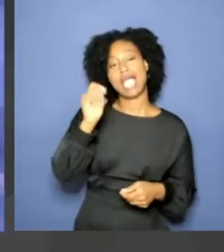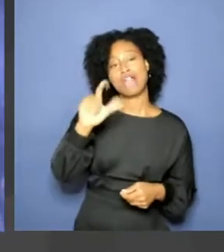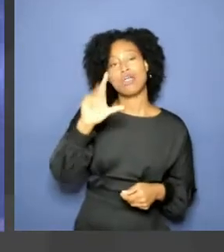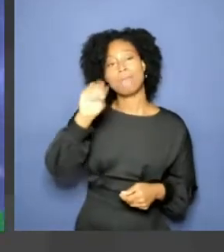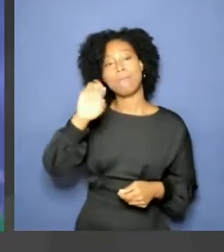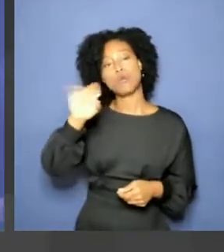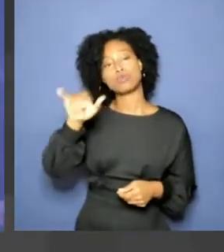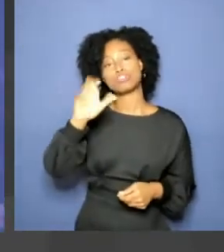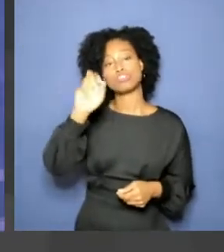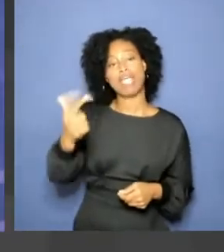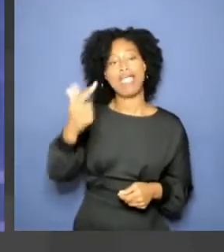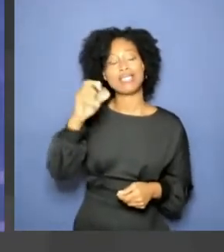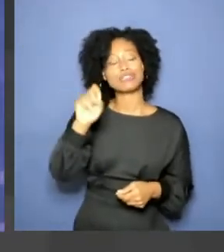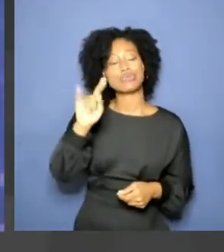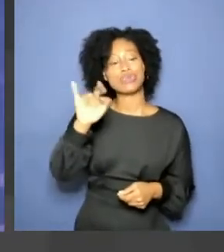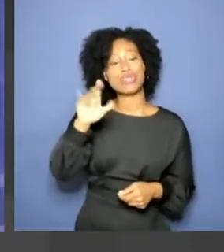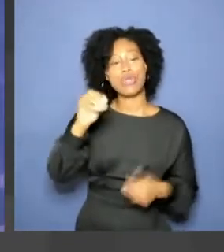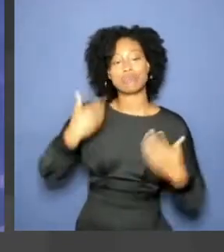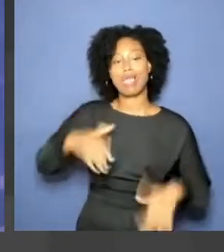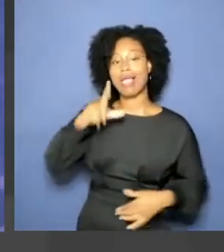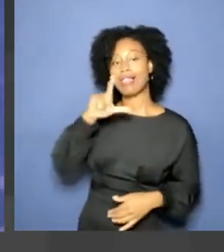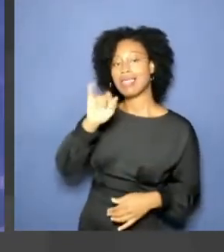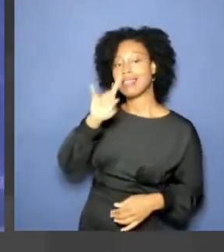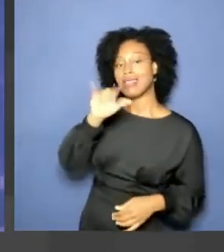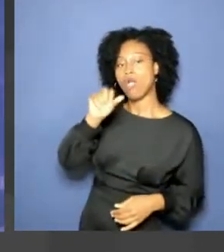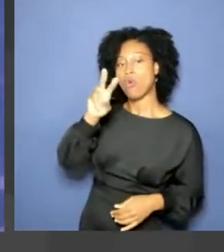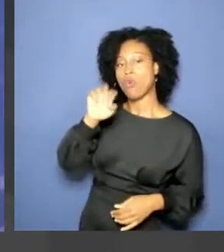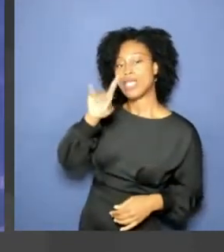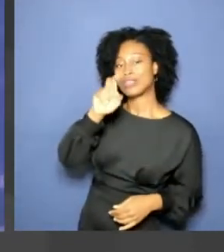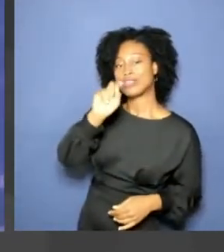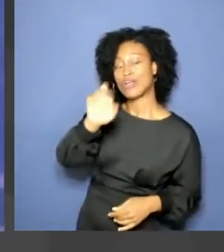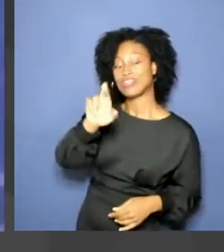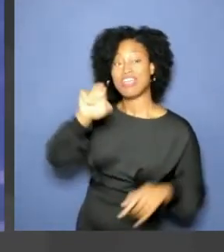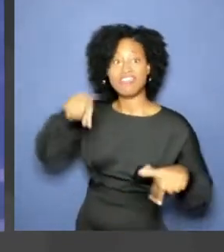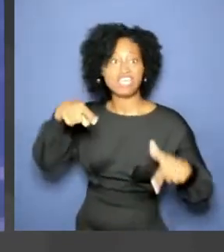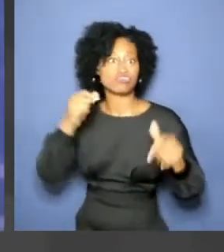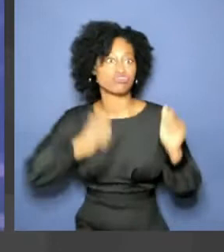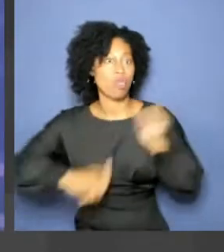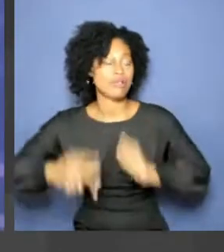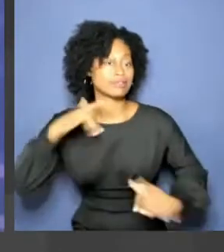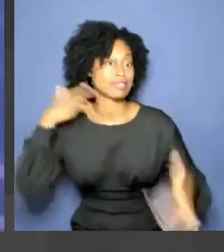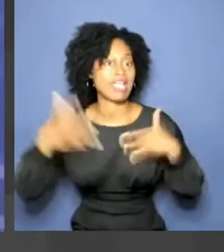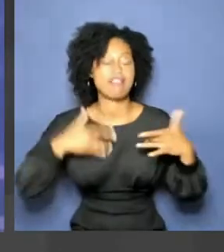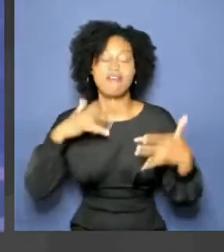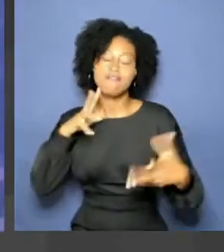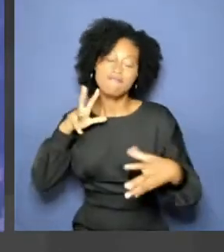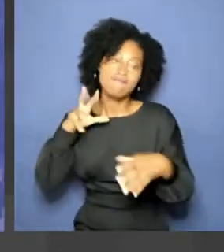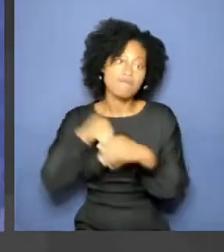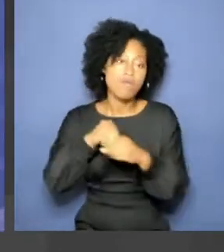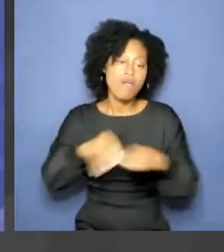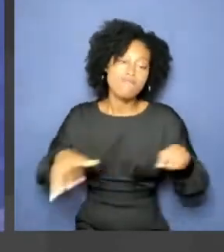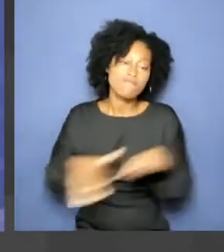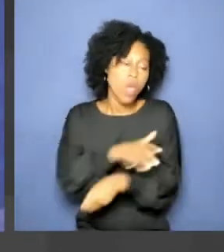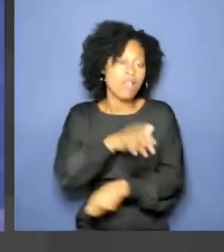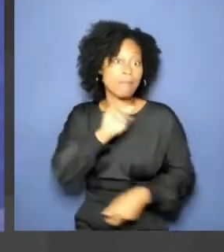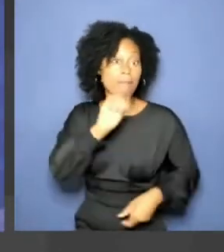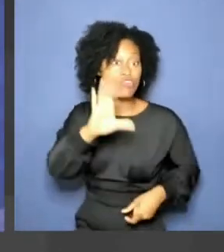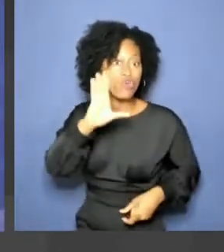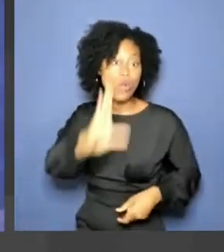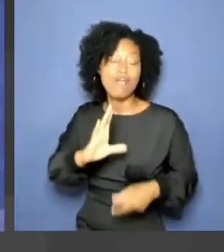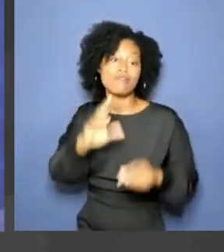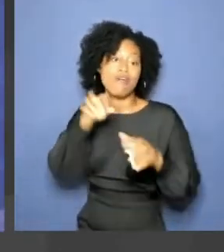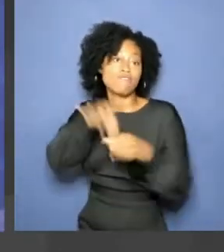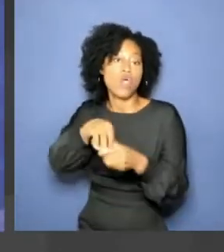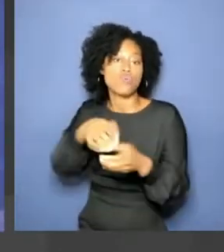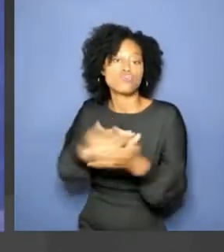Winters. We have an exciting show for you today, filled with all things Minecraft. You'll vote a new mob into the game, hear what's happening